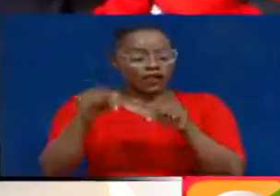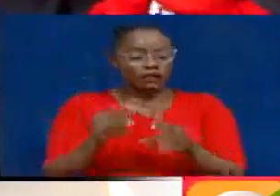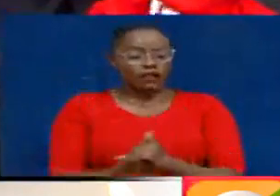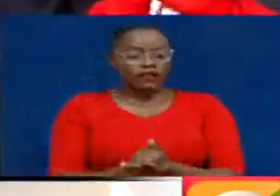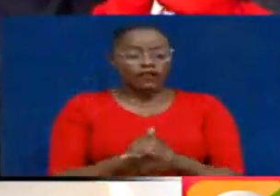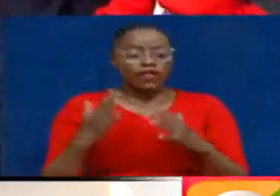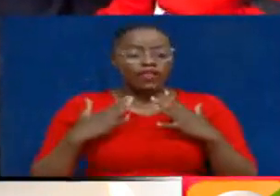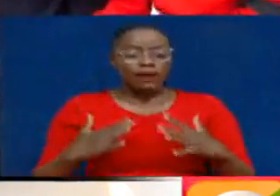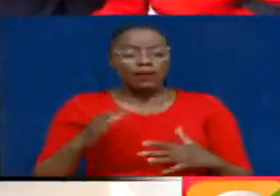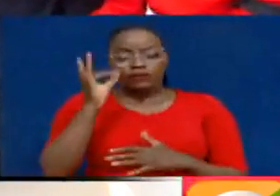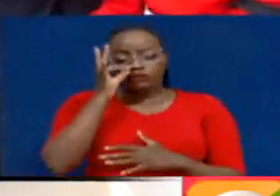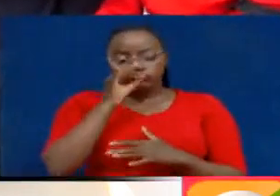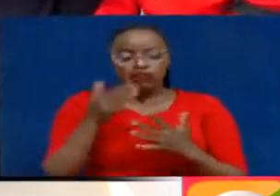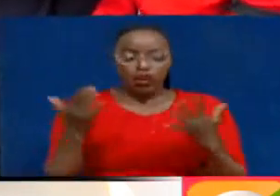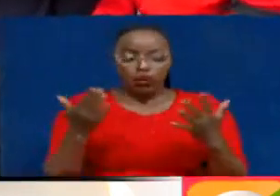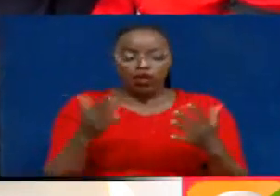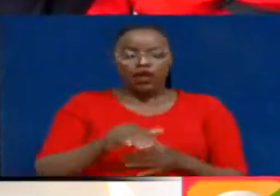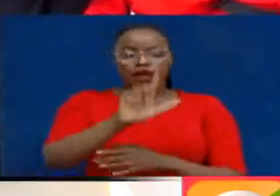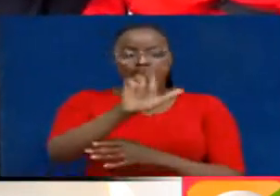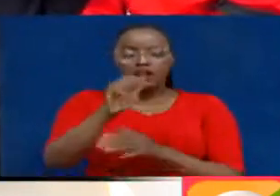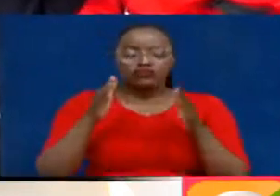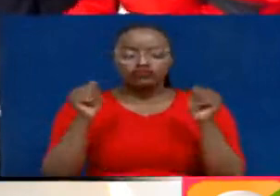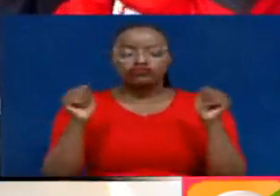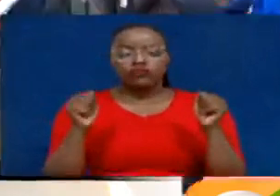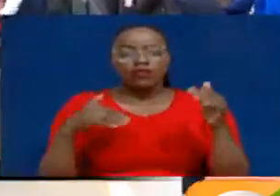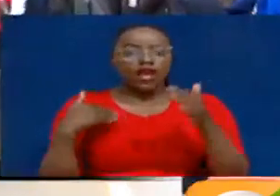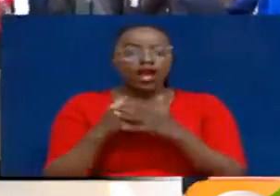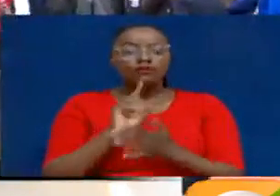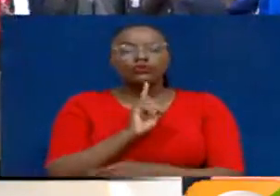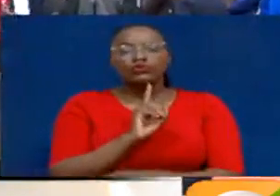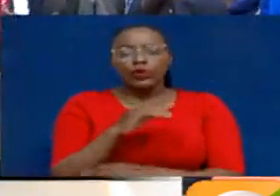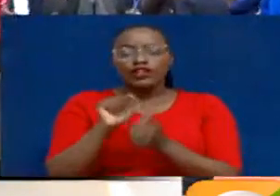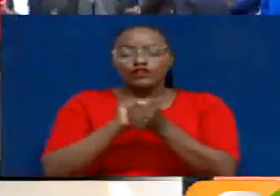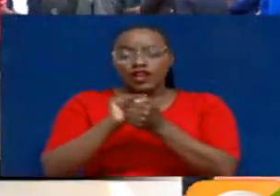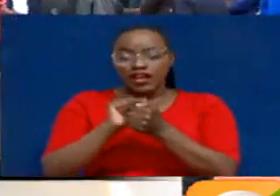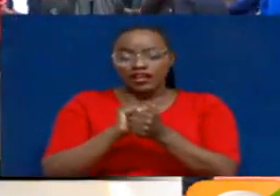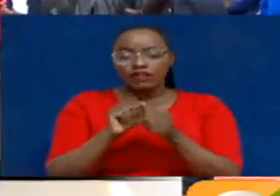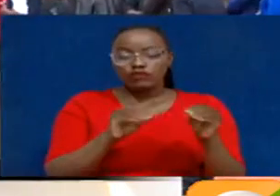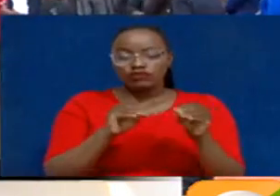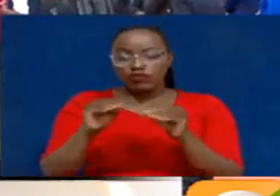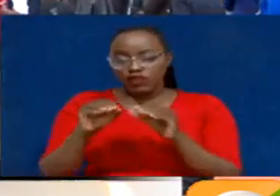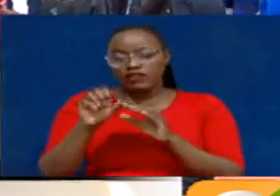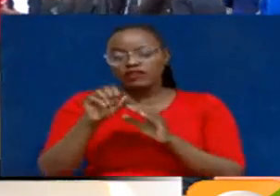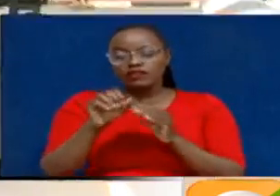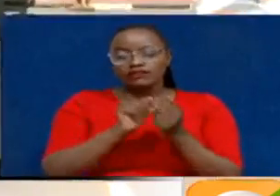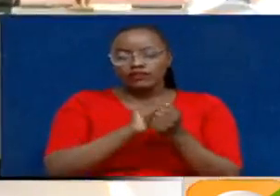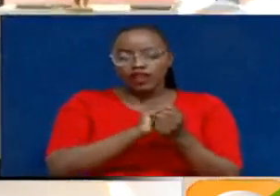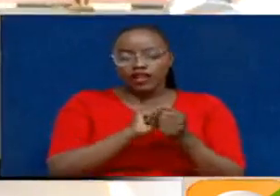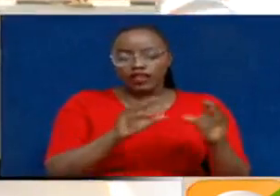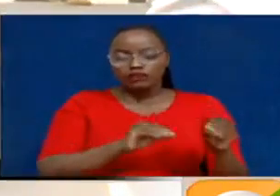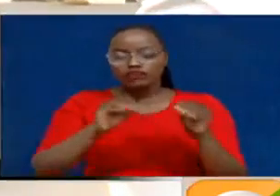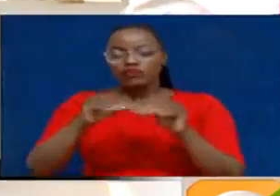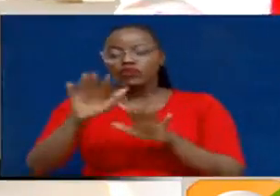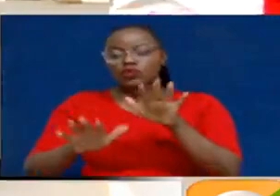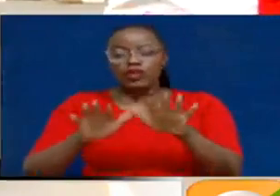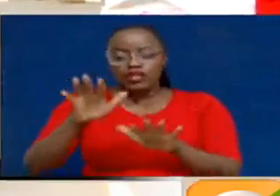Kwa sasa mwili wake Rais Kibaki umelazwa katika makafani ya Lee hadi kesho kutwa. Utaondolewa kutoka ikulu ya rais siku ya Ijumaa na kusafirishwa hadi